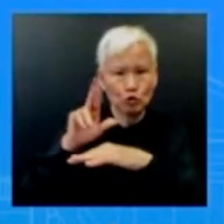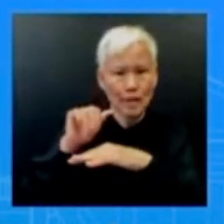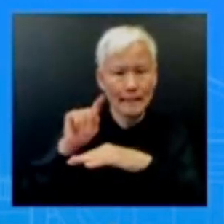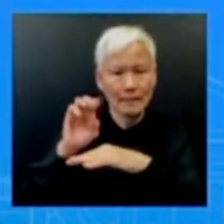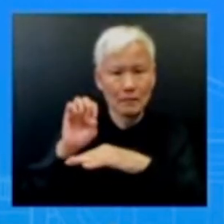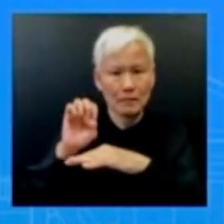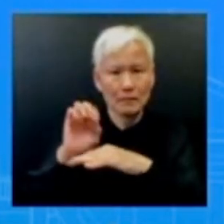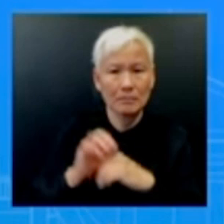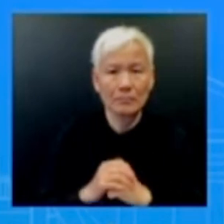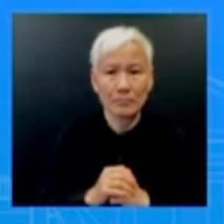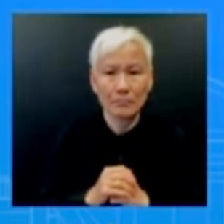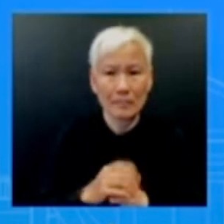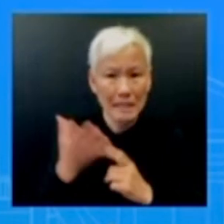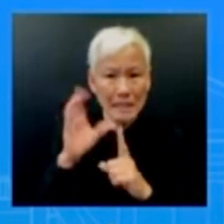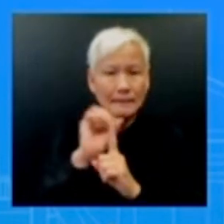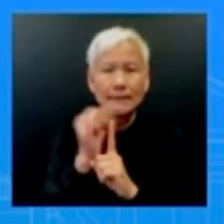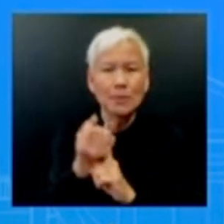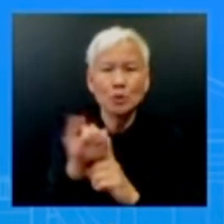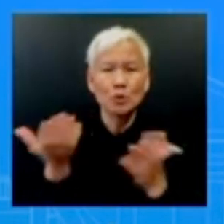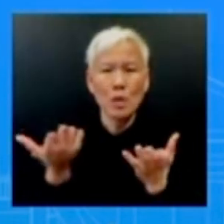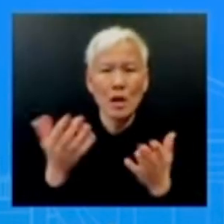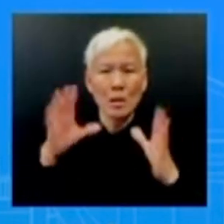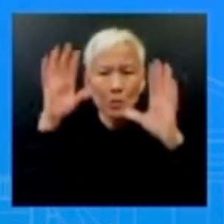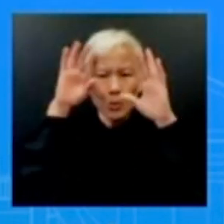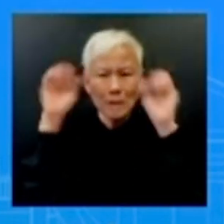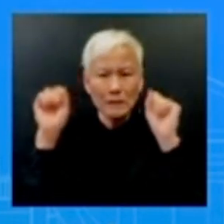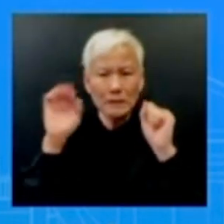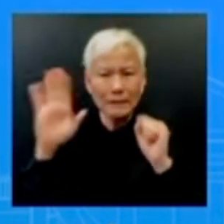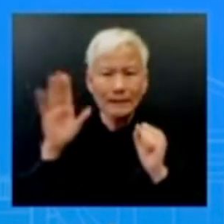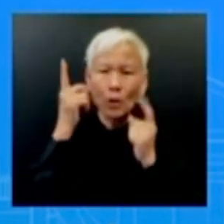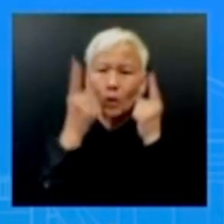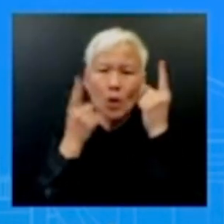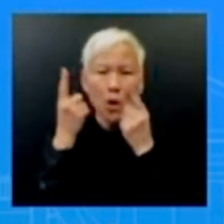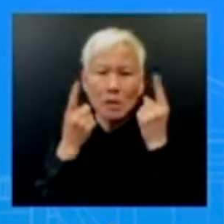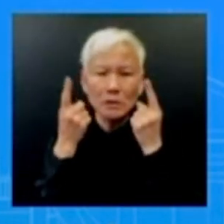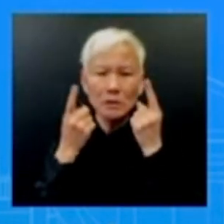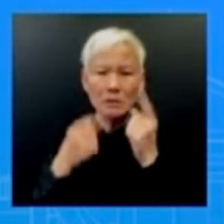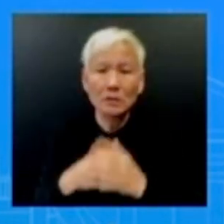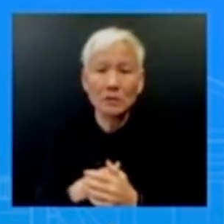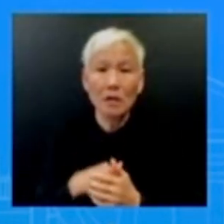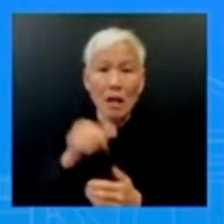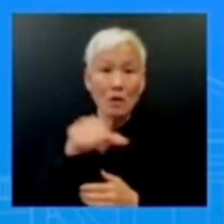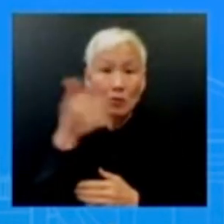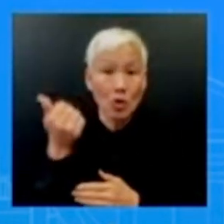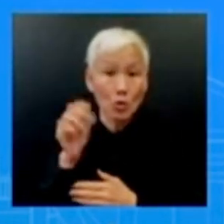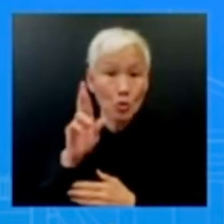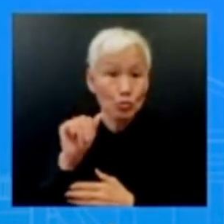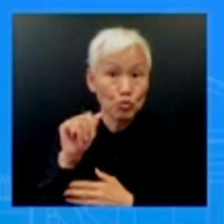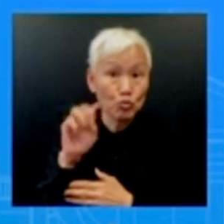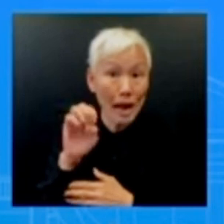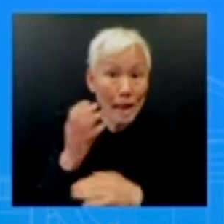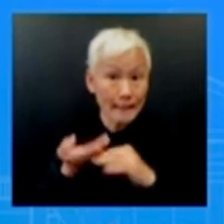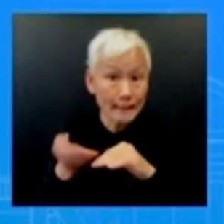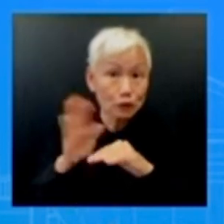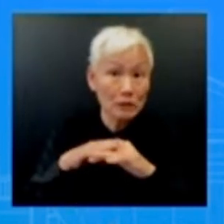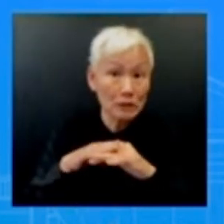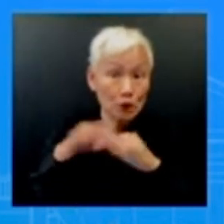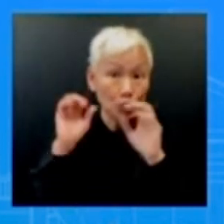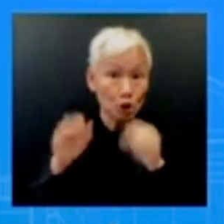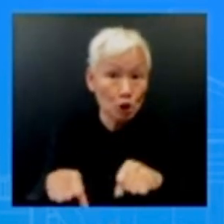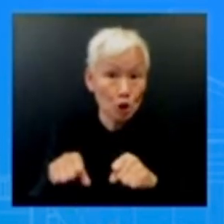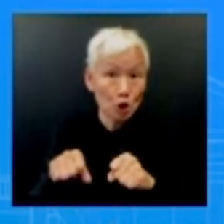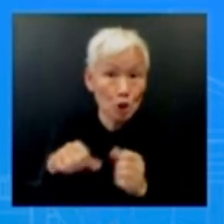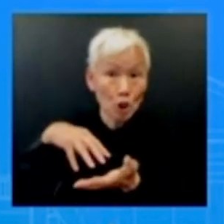in. What's the president's level of concern that another rate increase this week could further weaken the banking industry